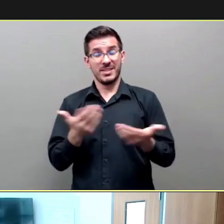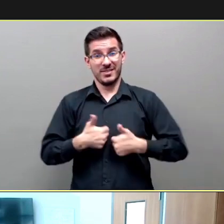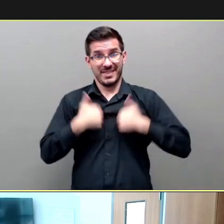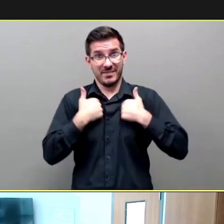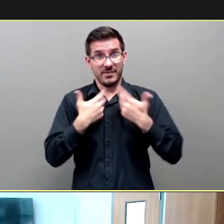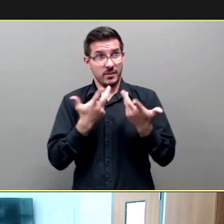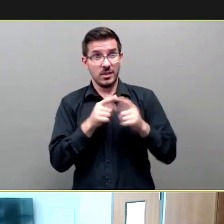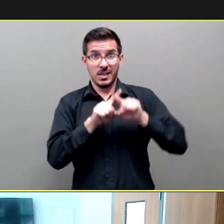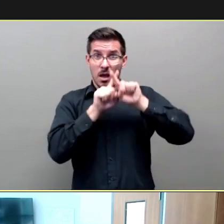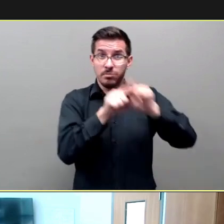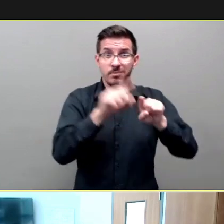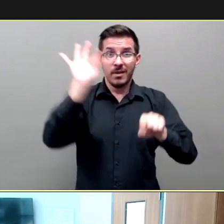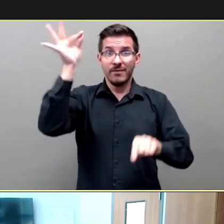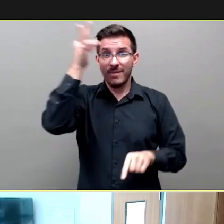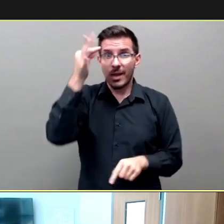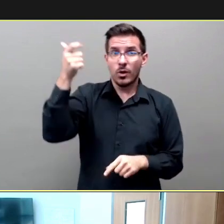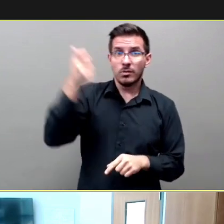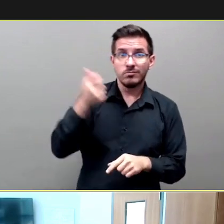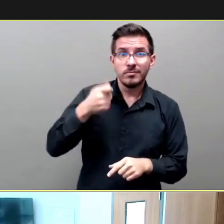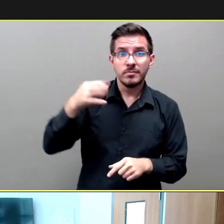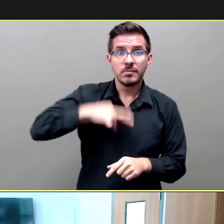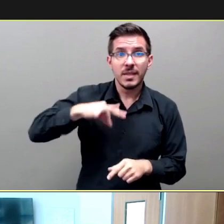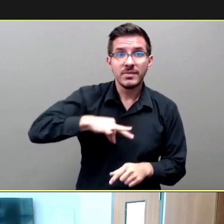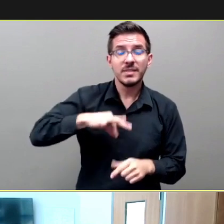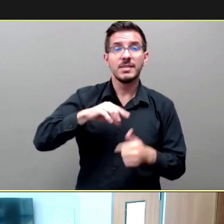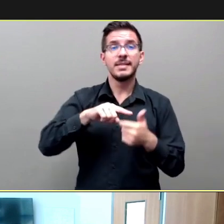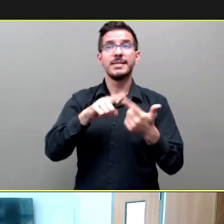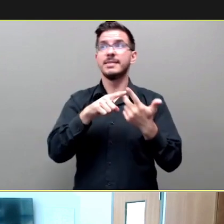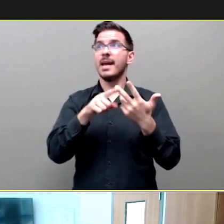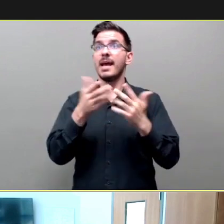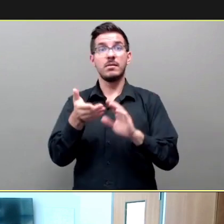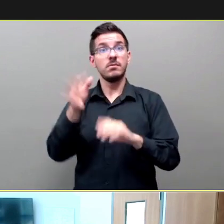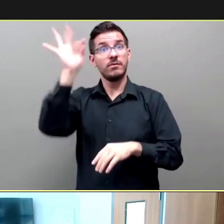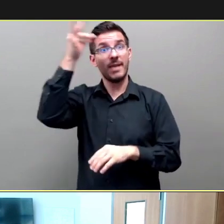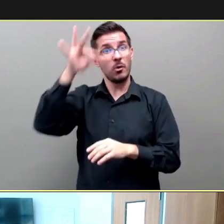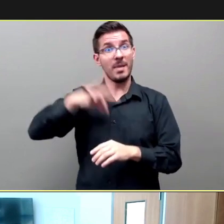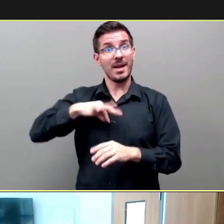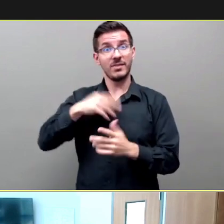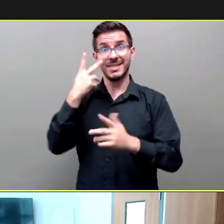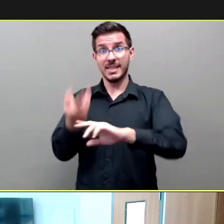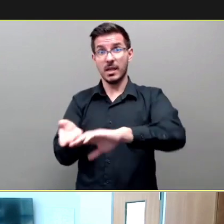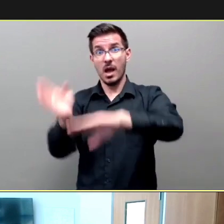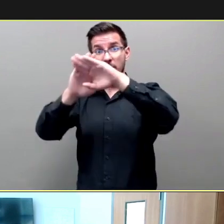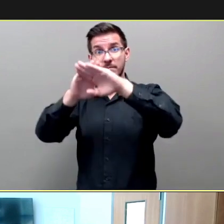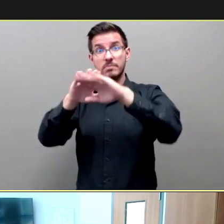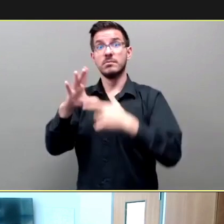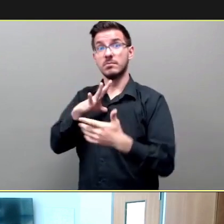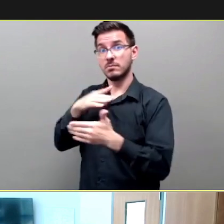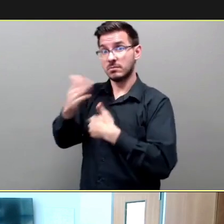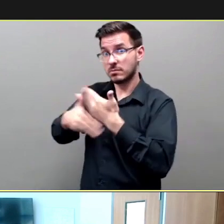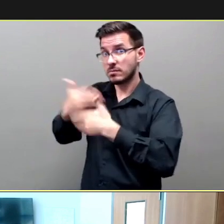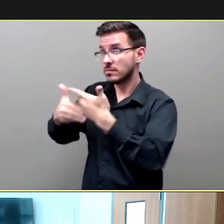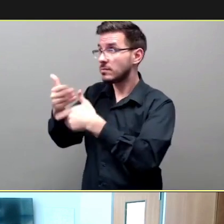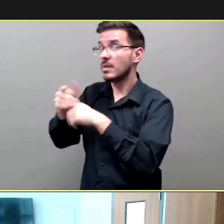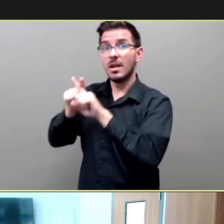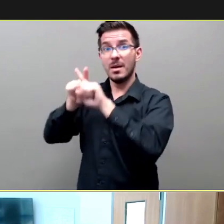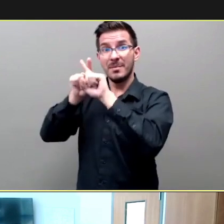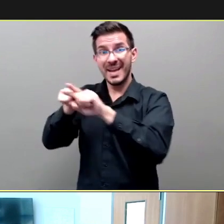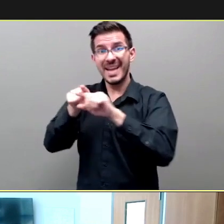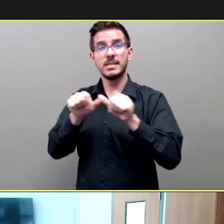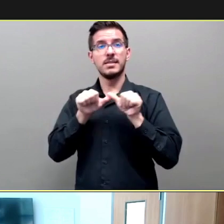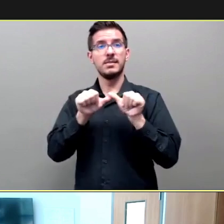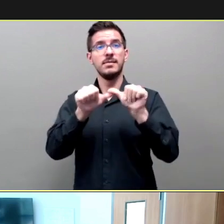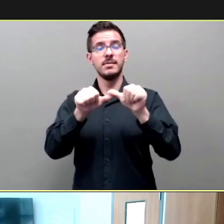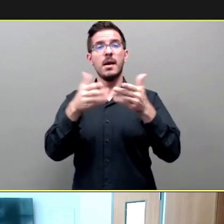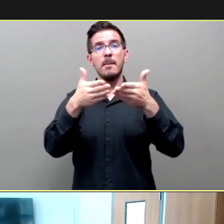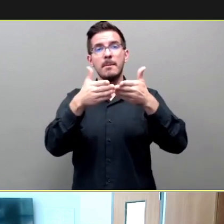on federal benefits, and the enhanced federal benefits that we're seeing now are dependent on maintaining a public